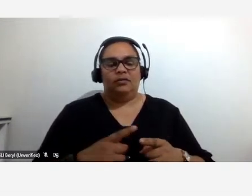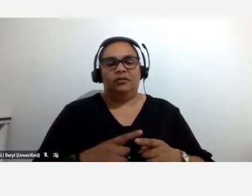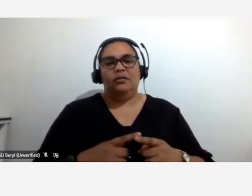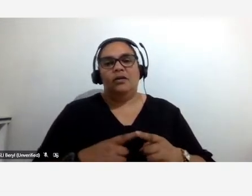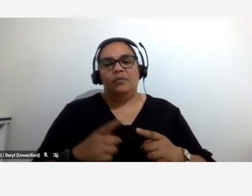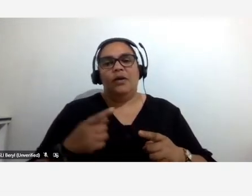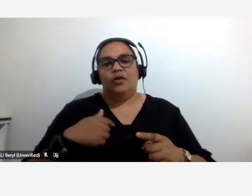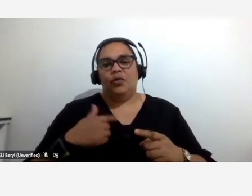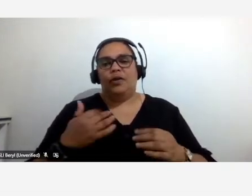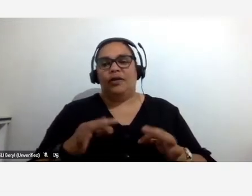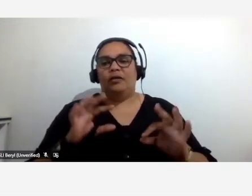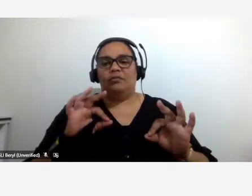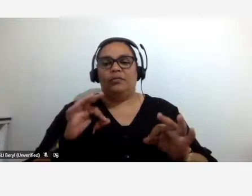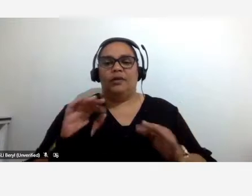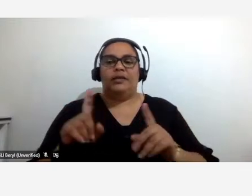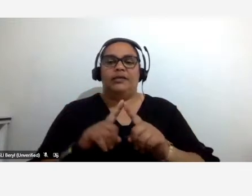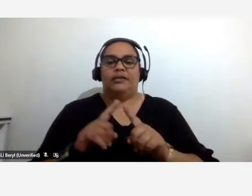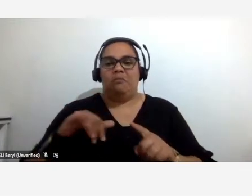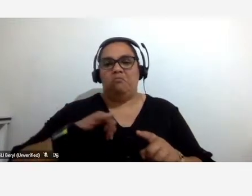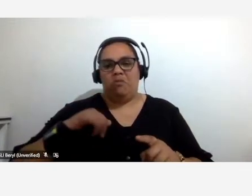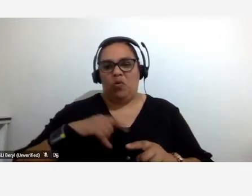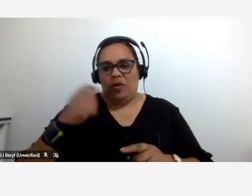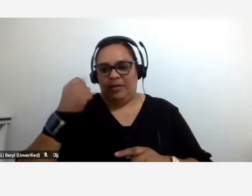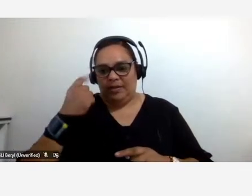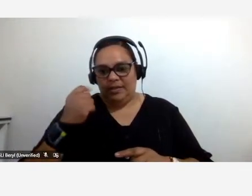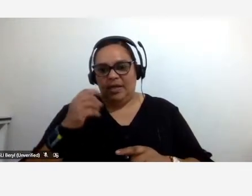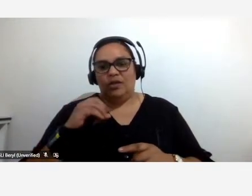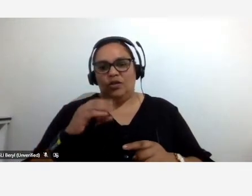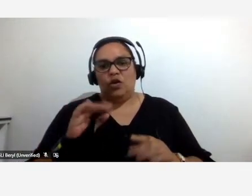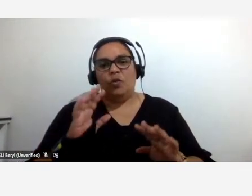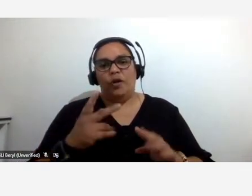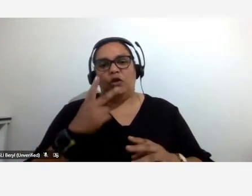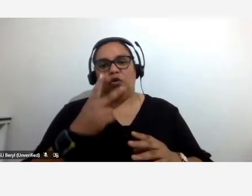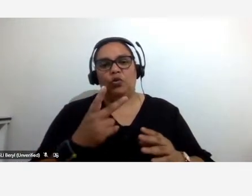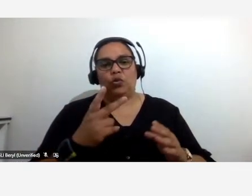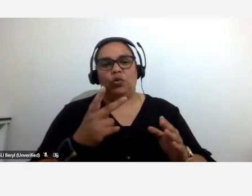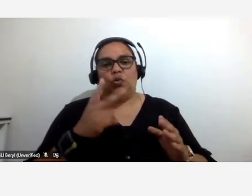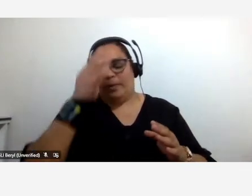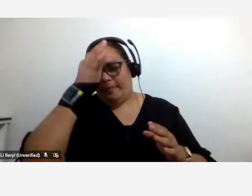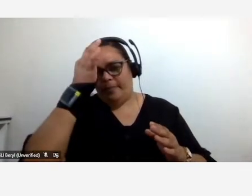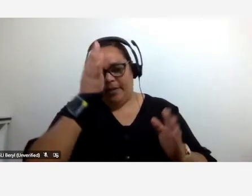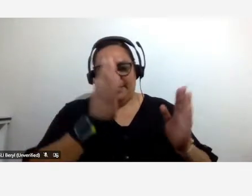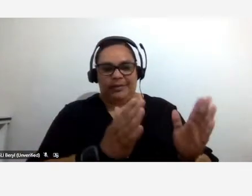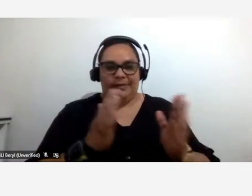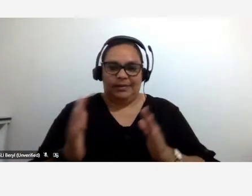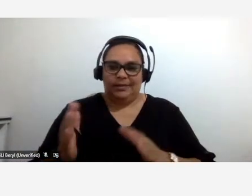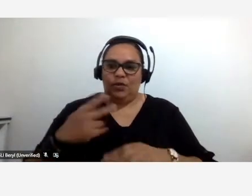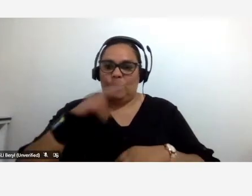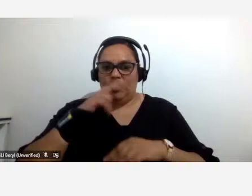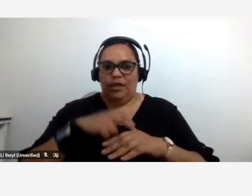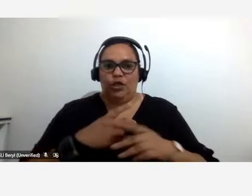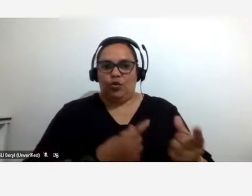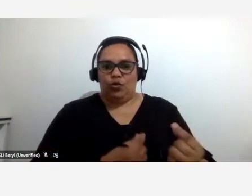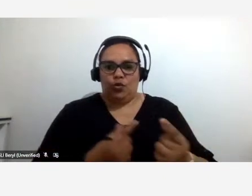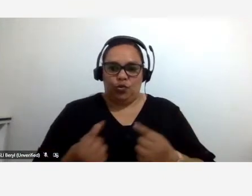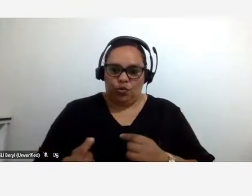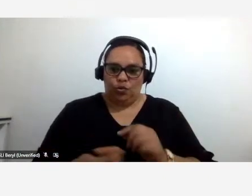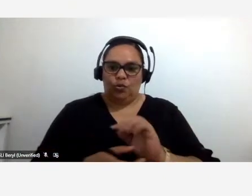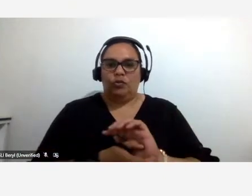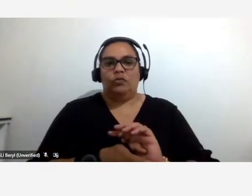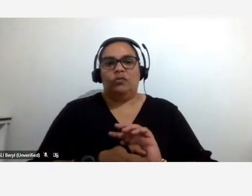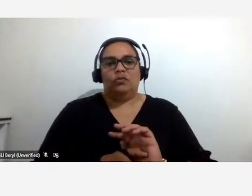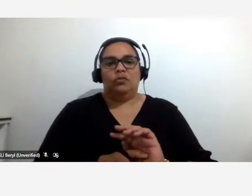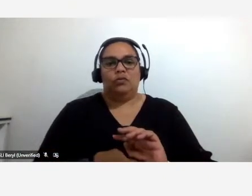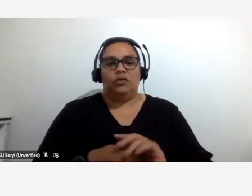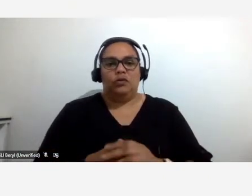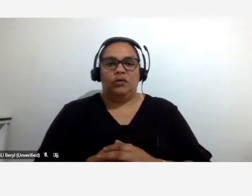no, we're on this absolutely on the same page there. So just two sets of minutes that we need to deal with.